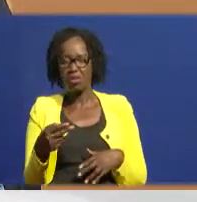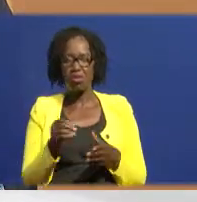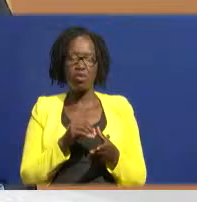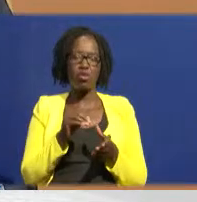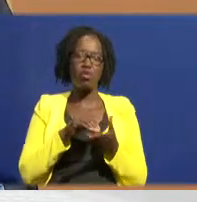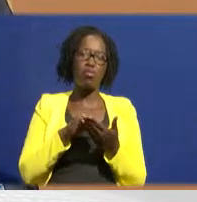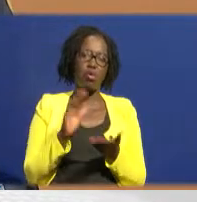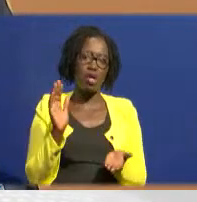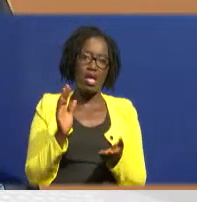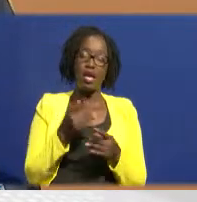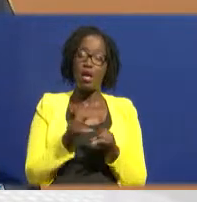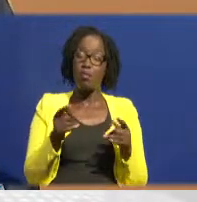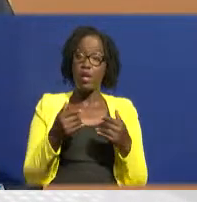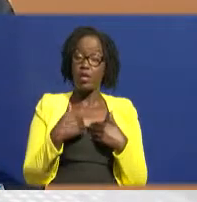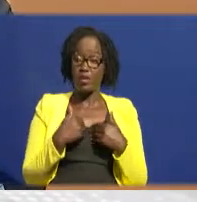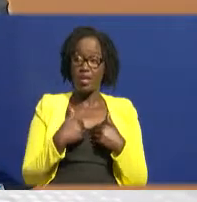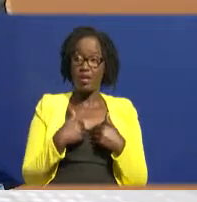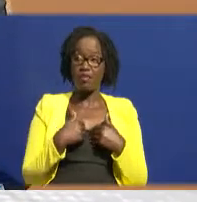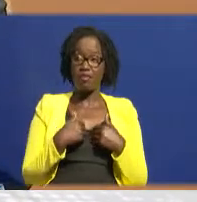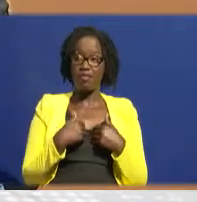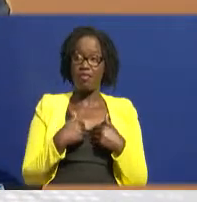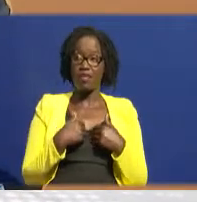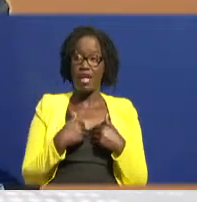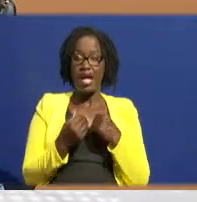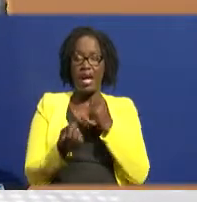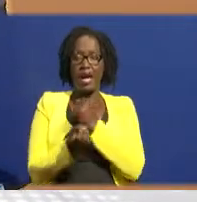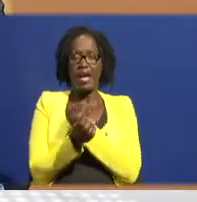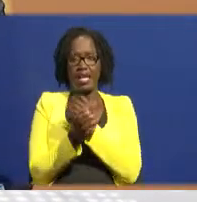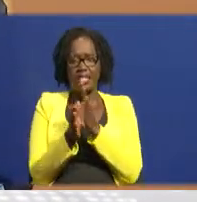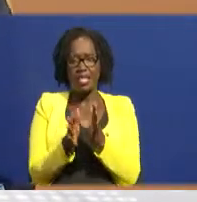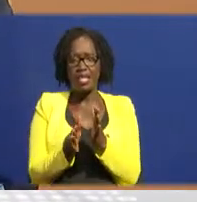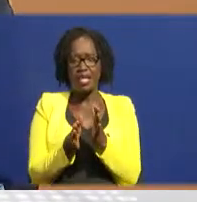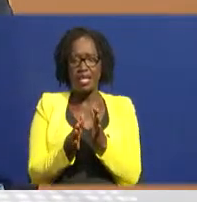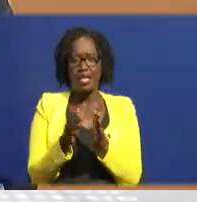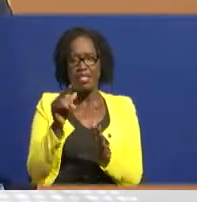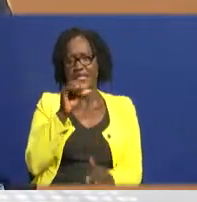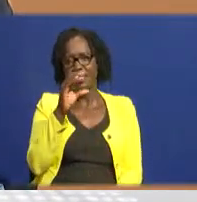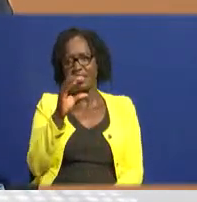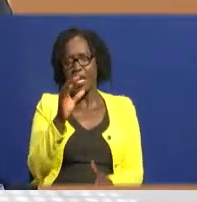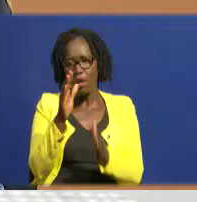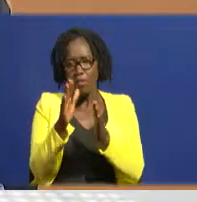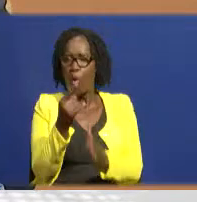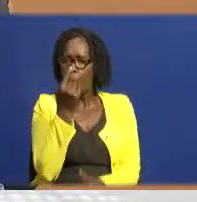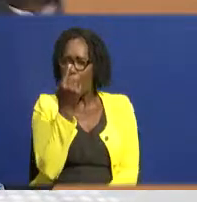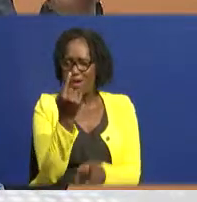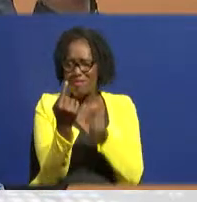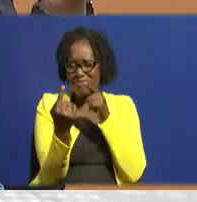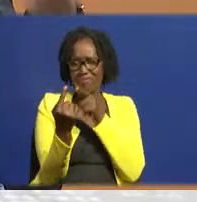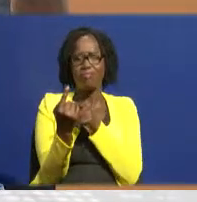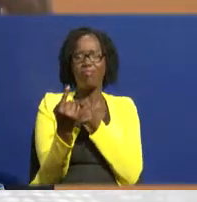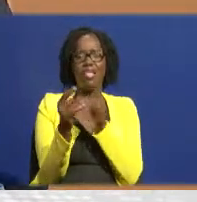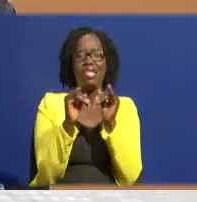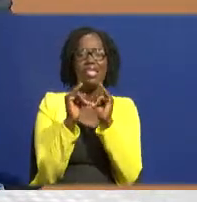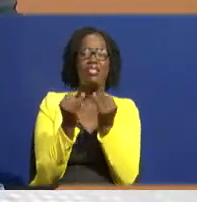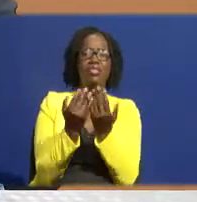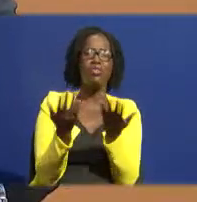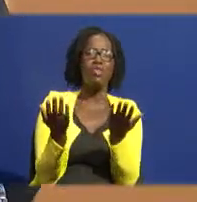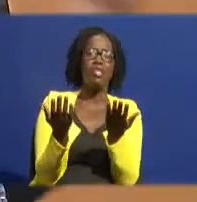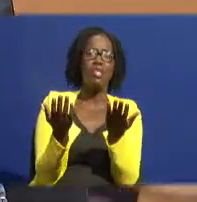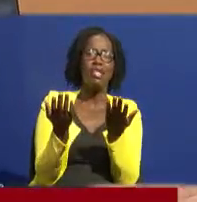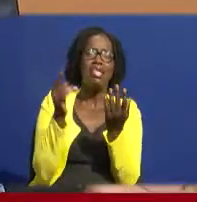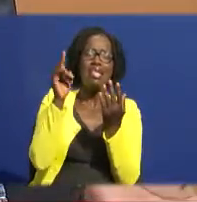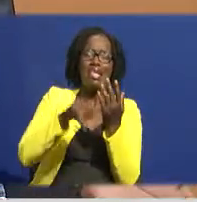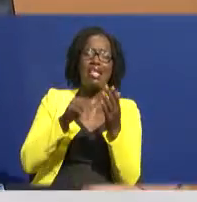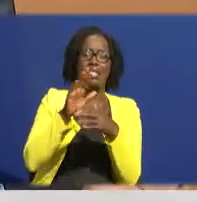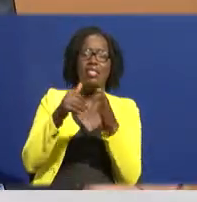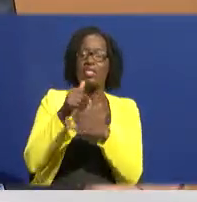more. But we have, for example, a counselor, a guiding and counseling person who is one in that institution. You know, they're not able to